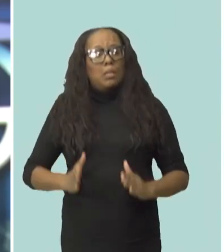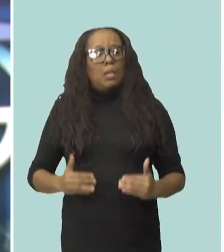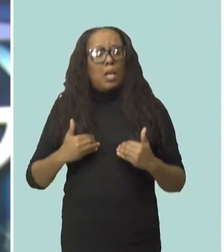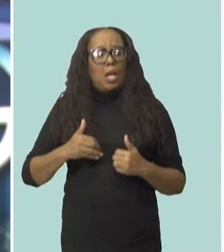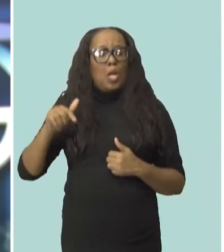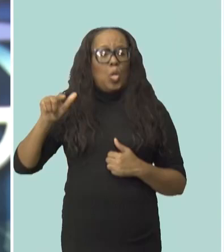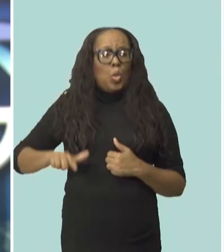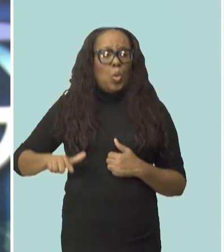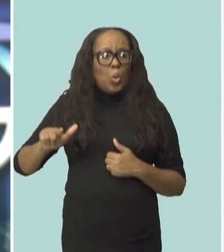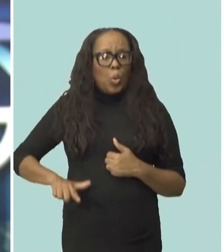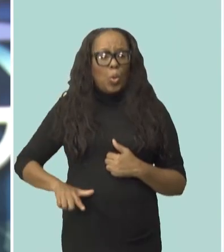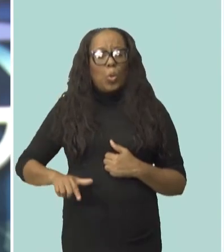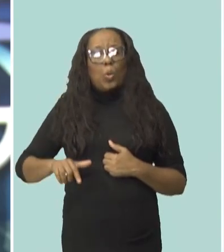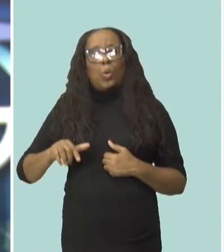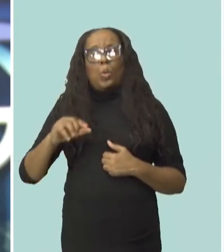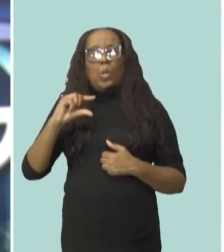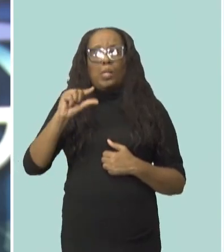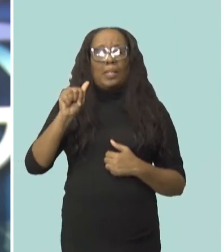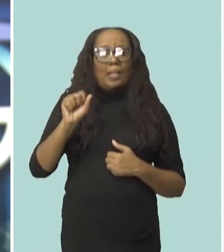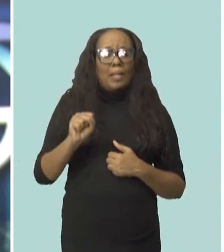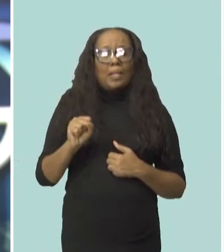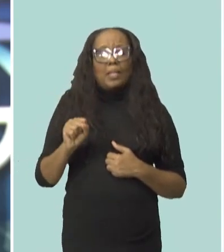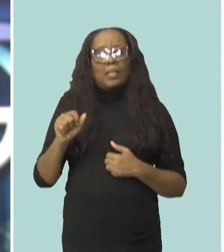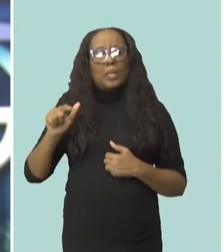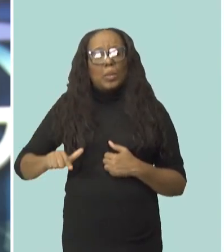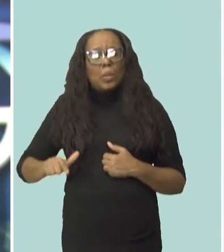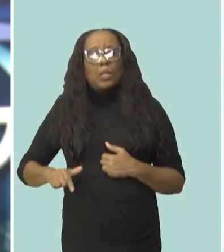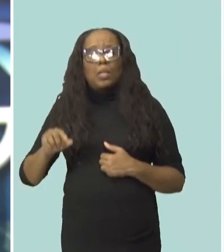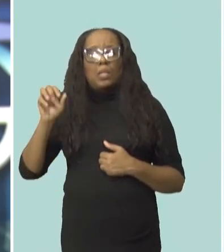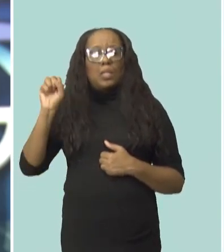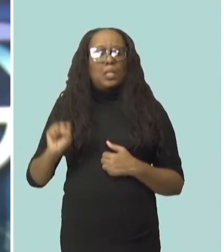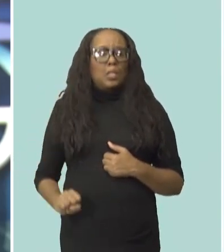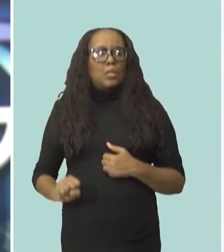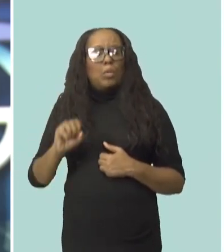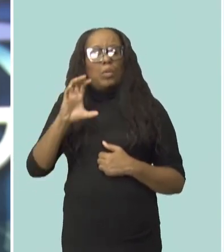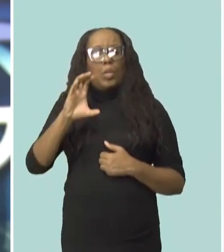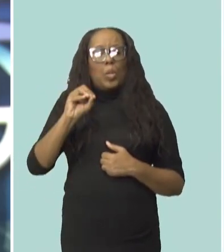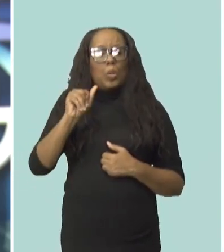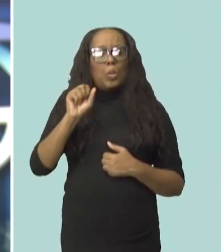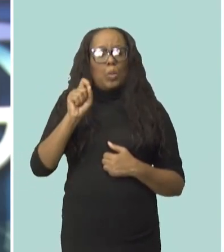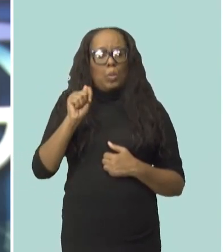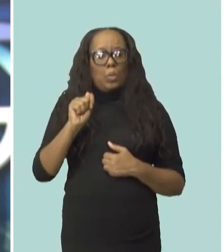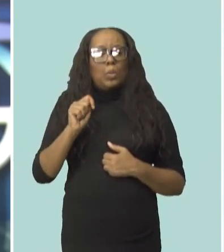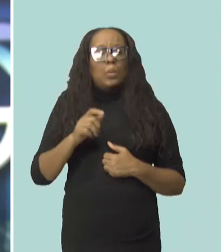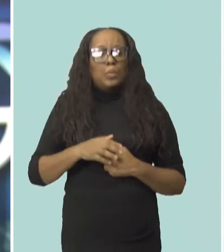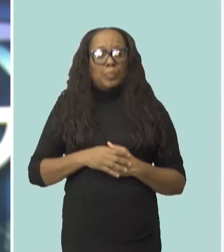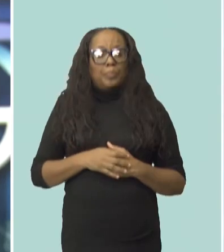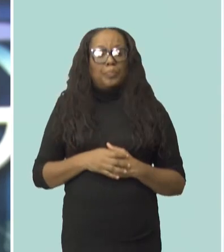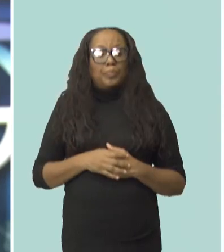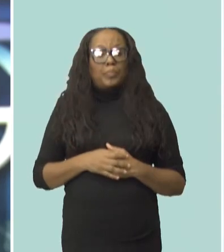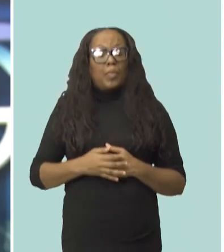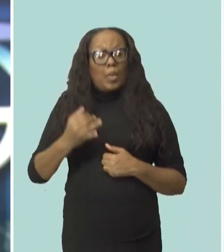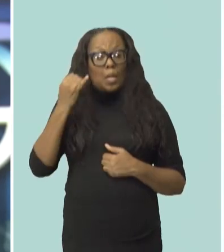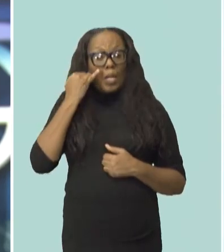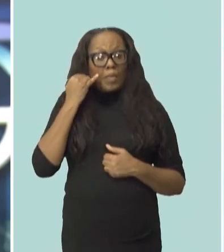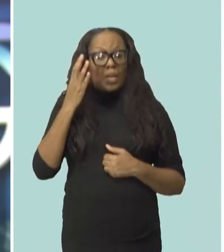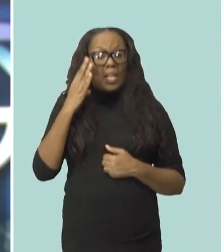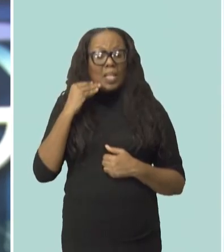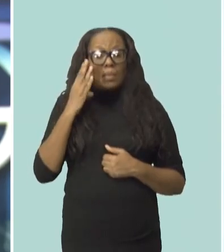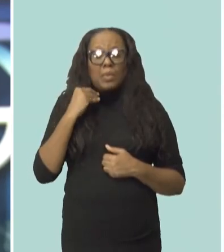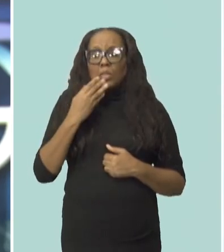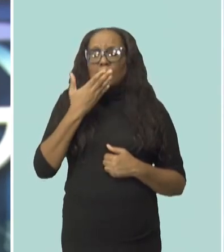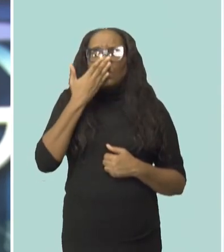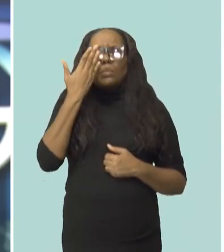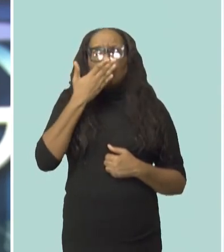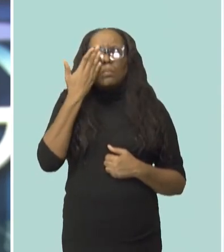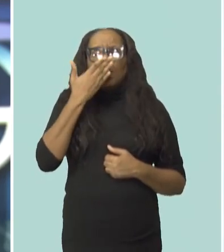no gas pressure in Christchurch, especially along the south coast. Customers have been advised that should they experience a scent of